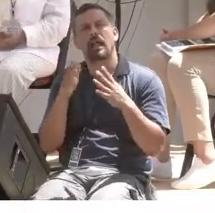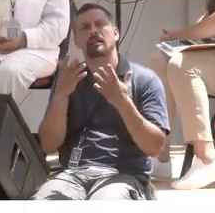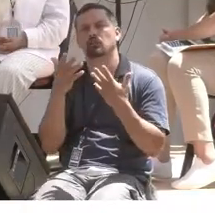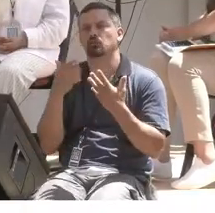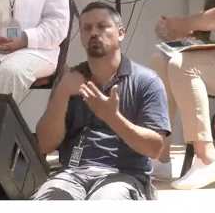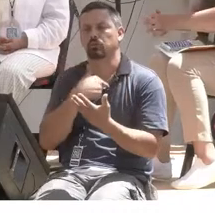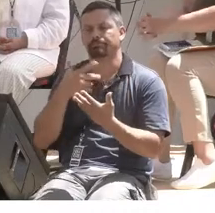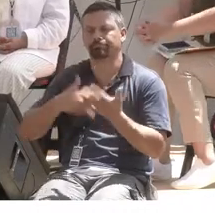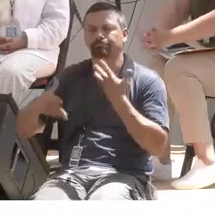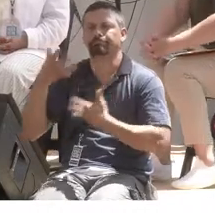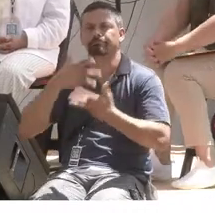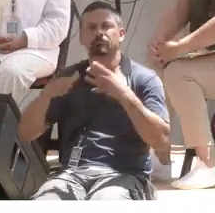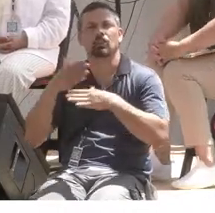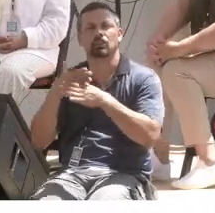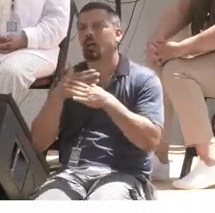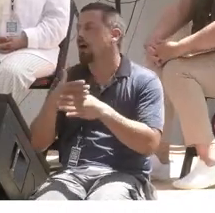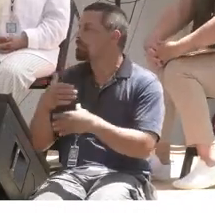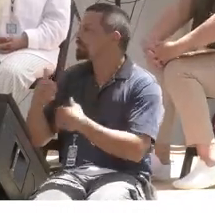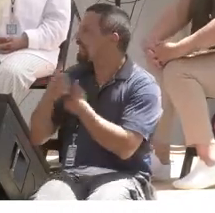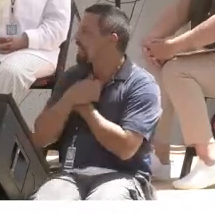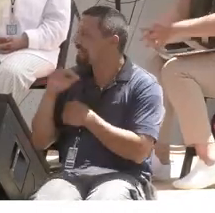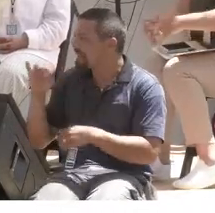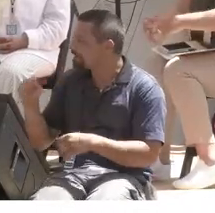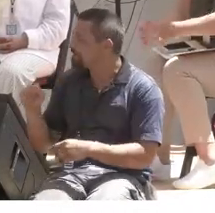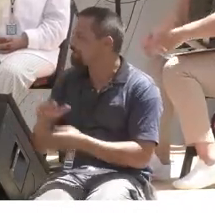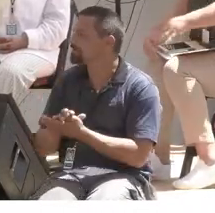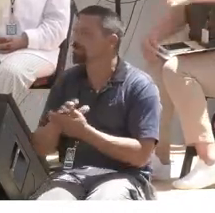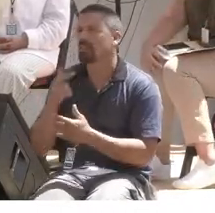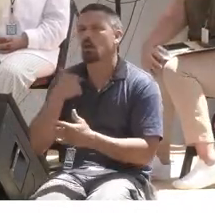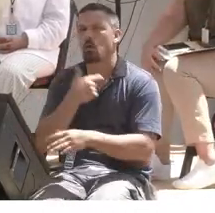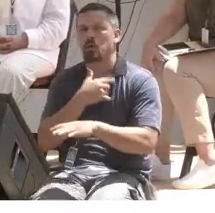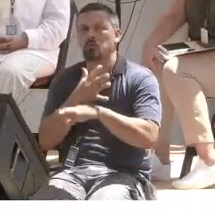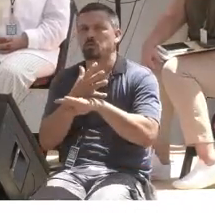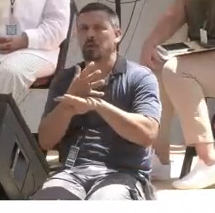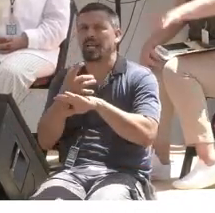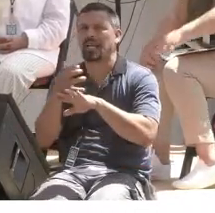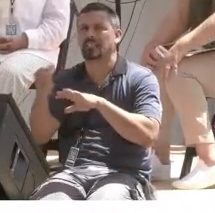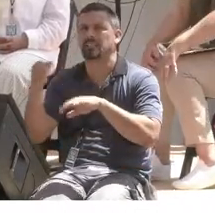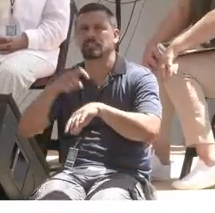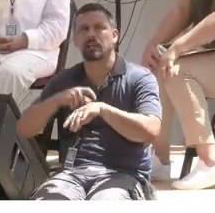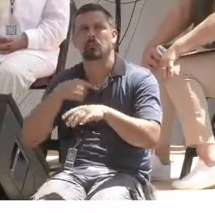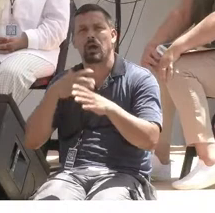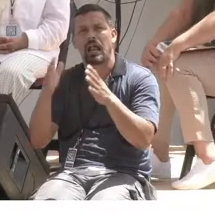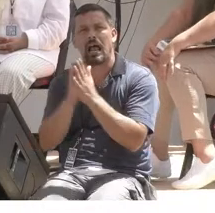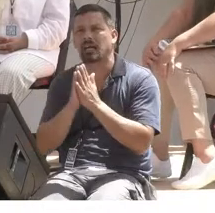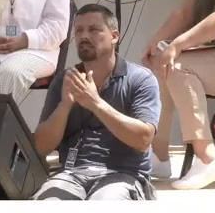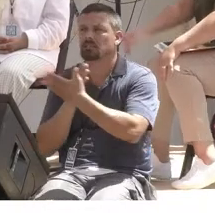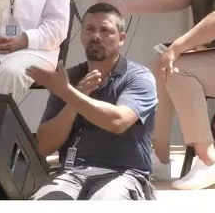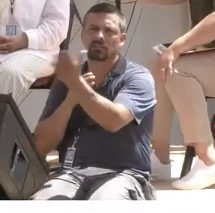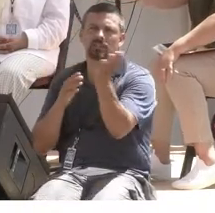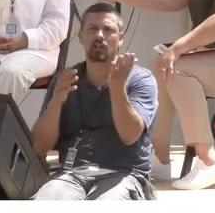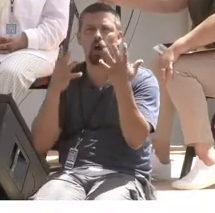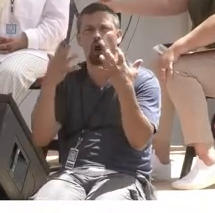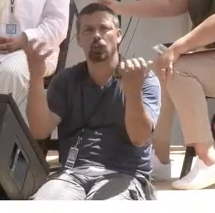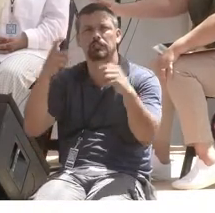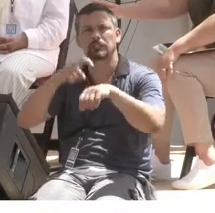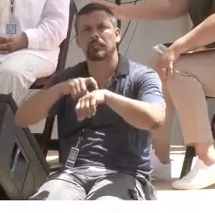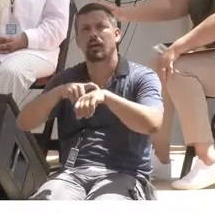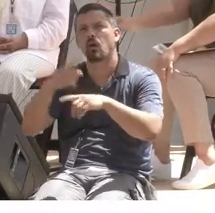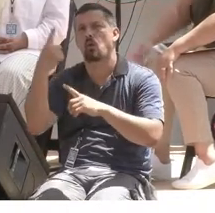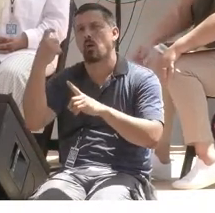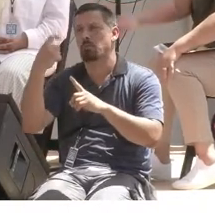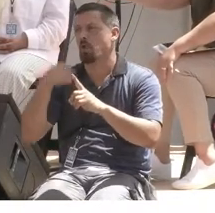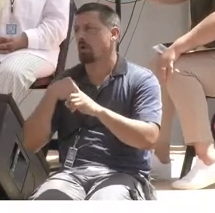things together. I love it, love it, love it. We're running out of time and I want to ask if there's any questions from the audience. One more from